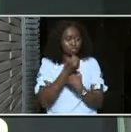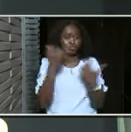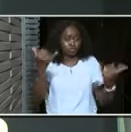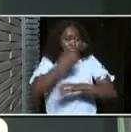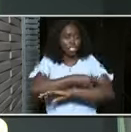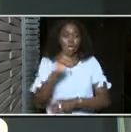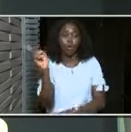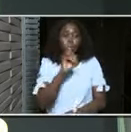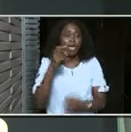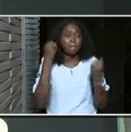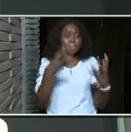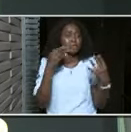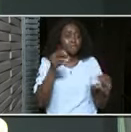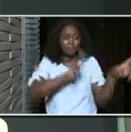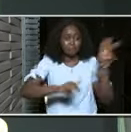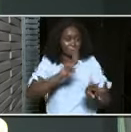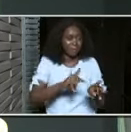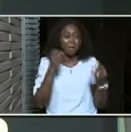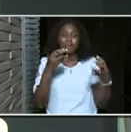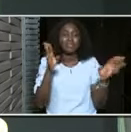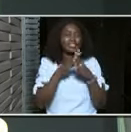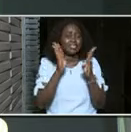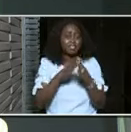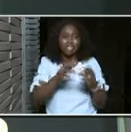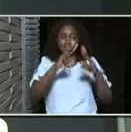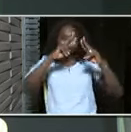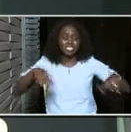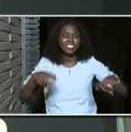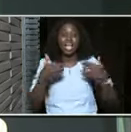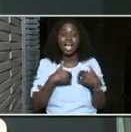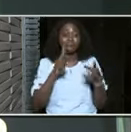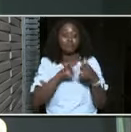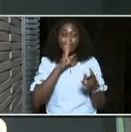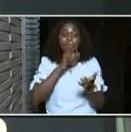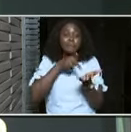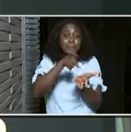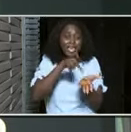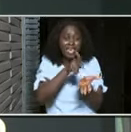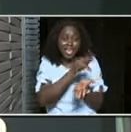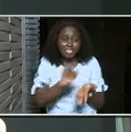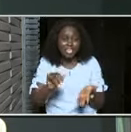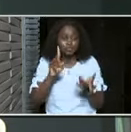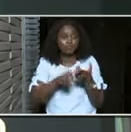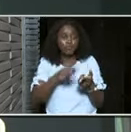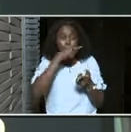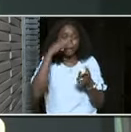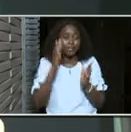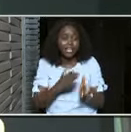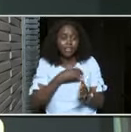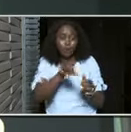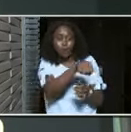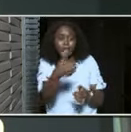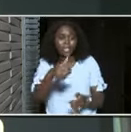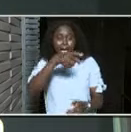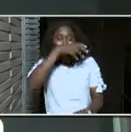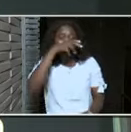many people in many towns and villages have to be paying to bandits and other criminals,